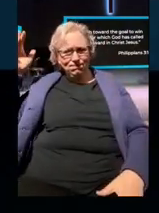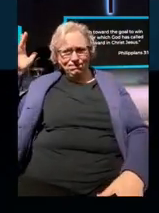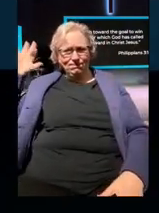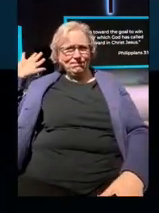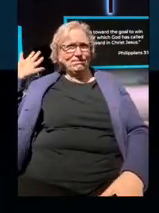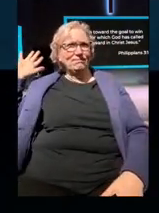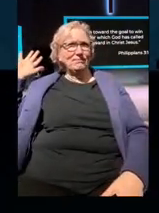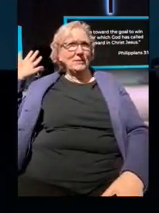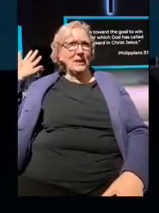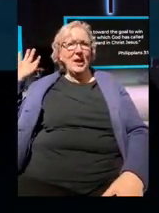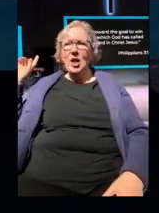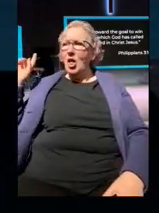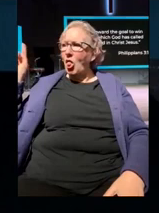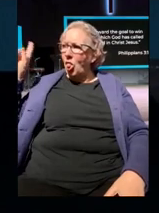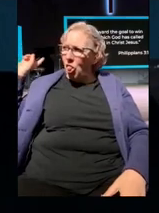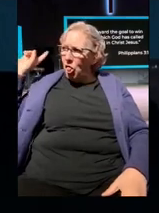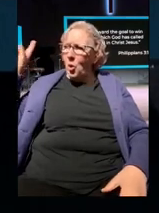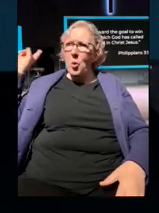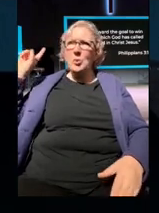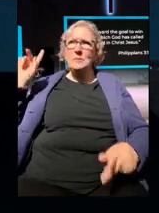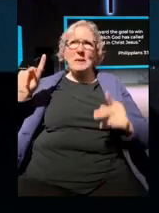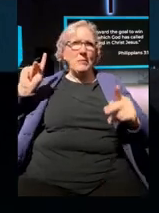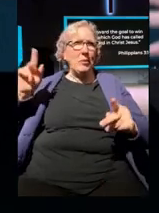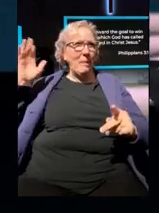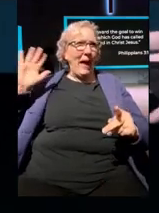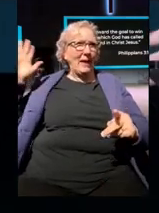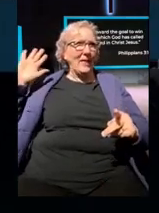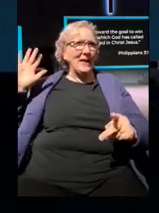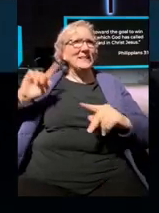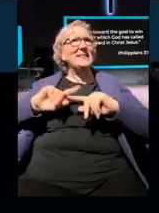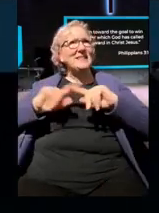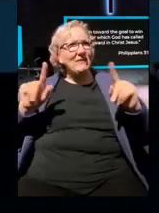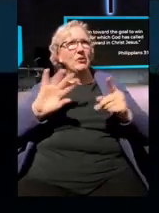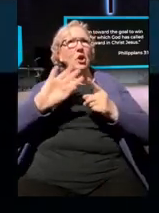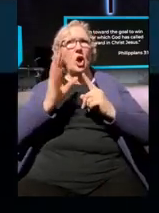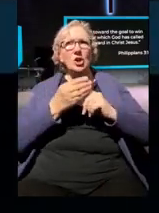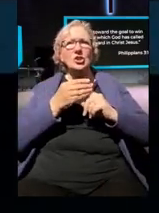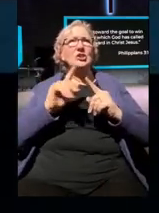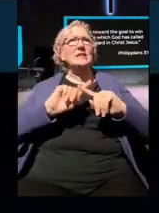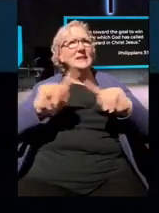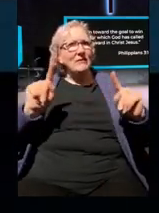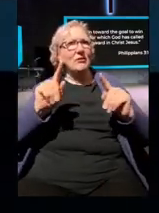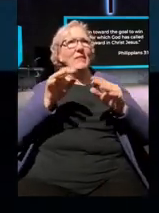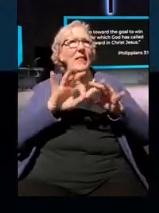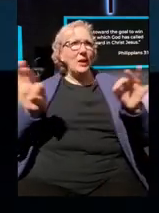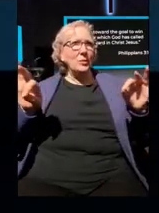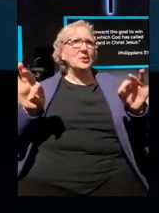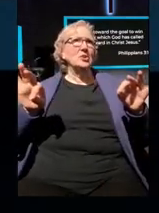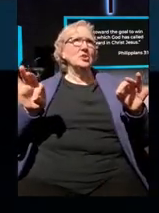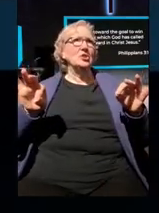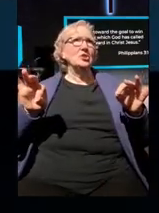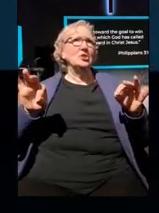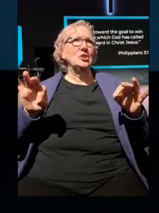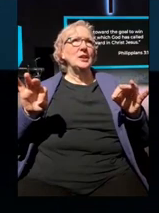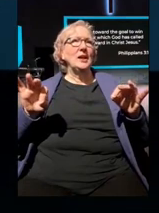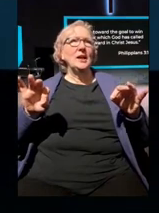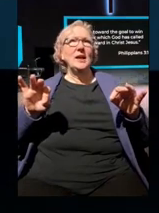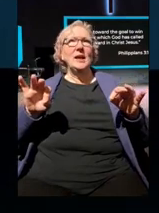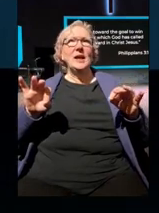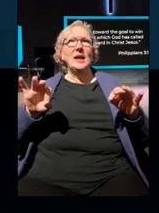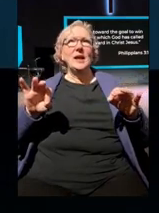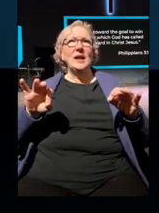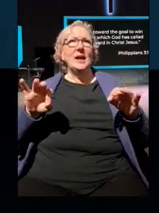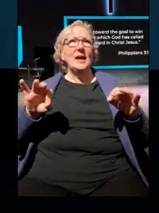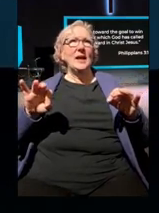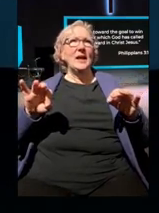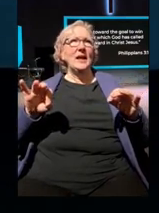from different cultures than our culture that spoke different languages than we spoke. There are eternal truths